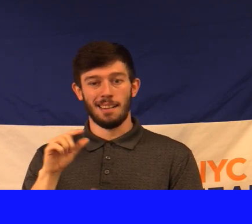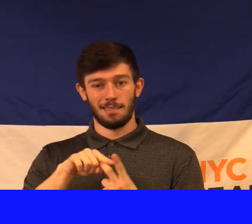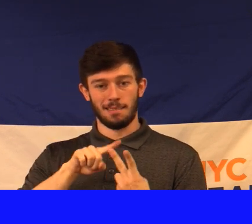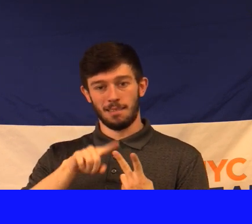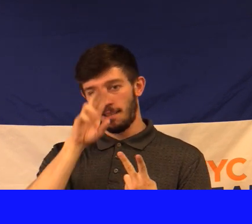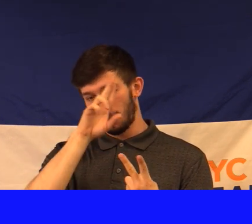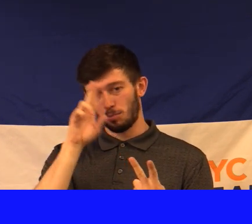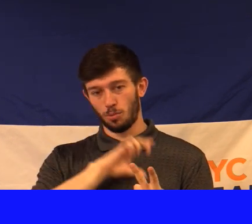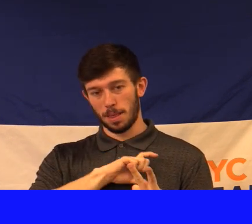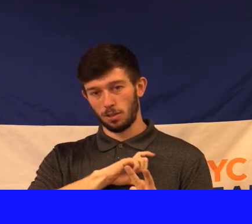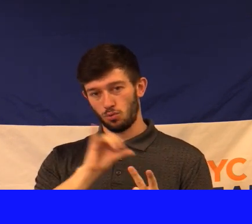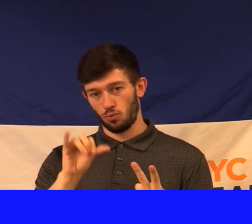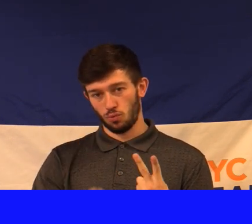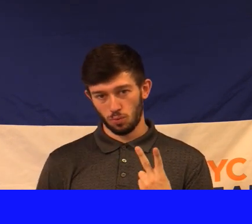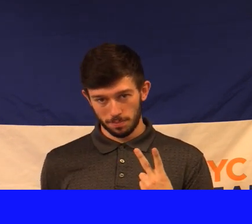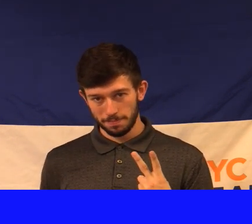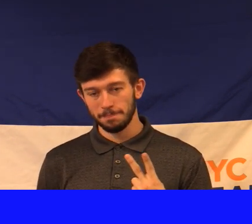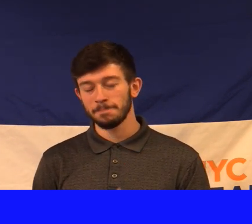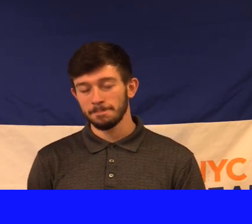police.